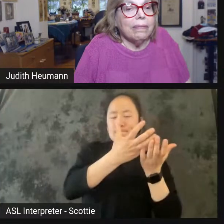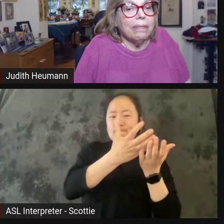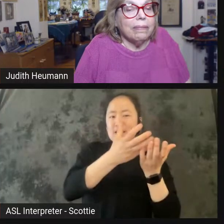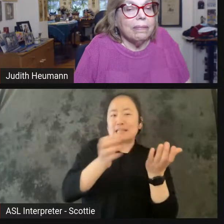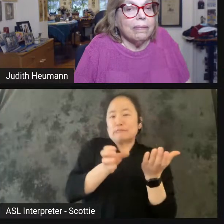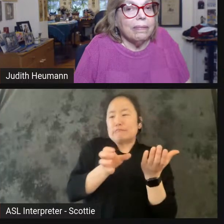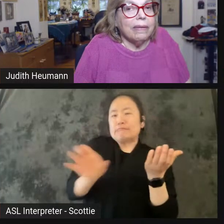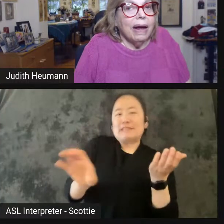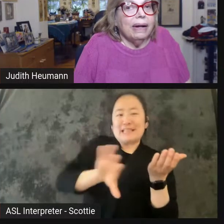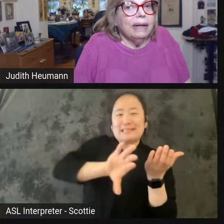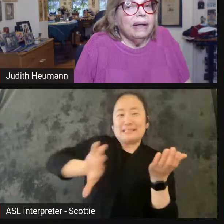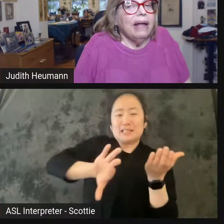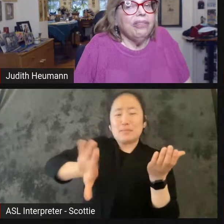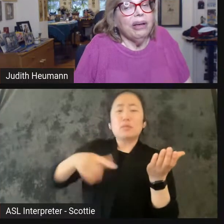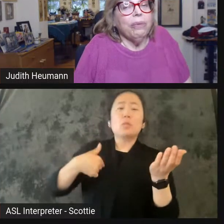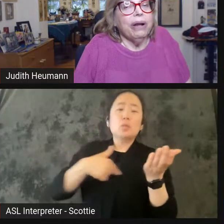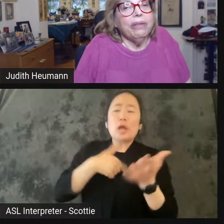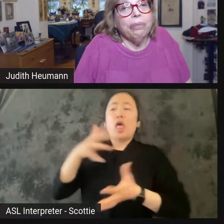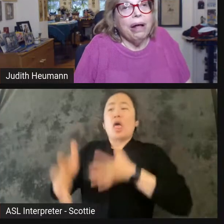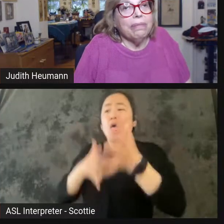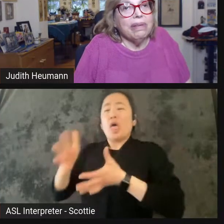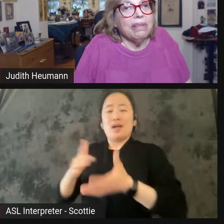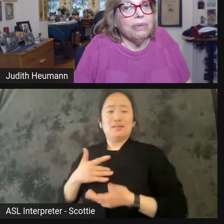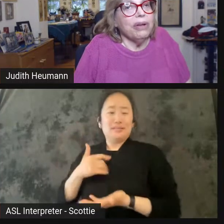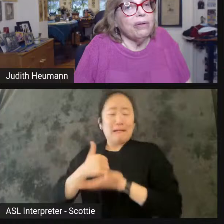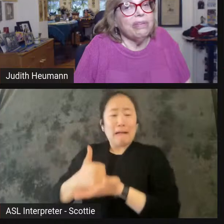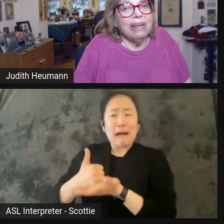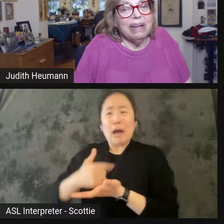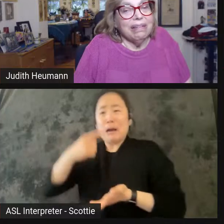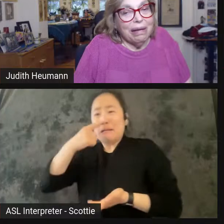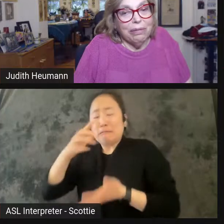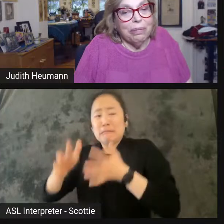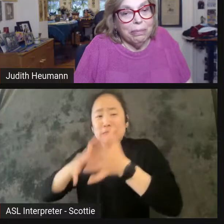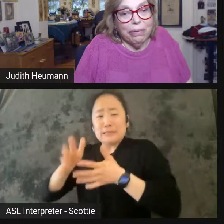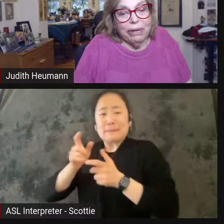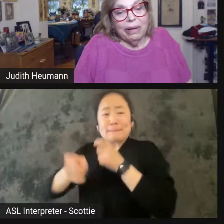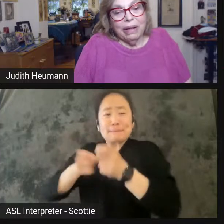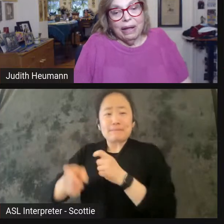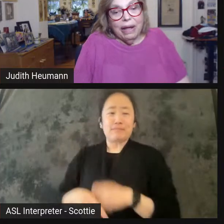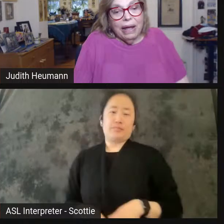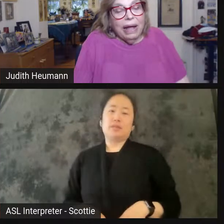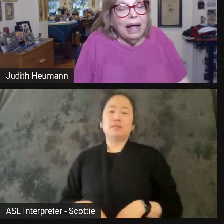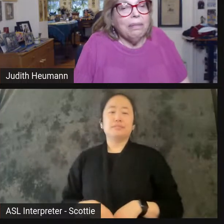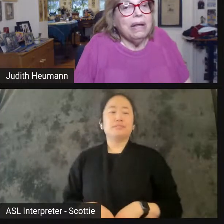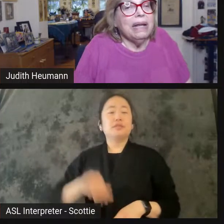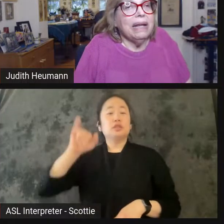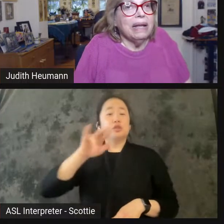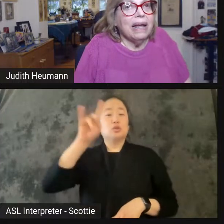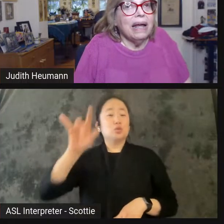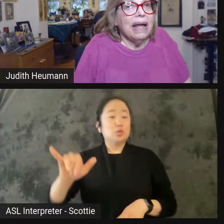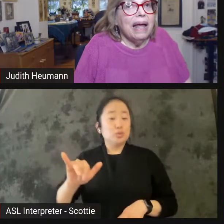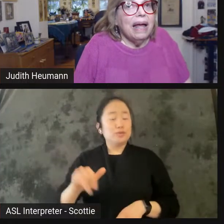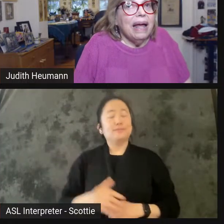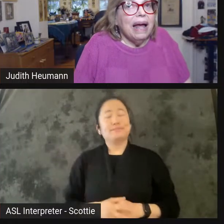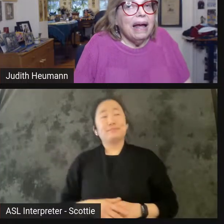favor. I think one of the problems is we don't see disabled people. I